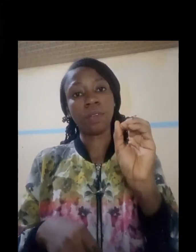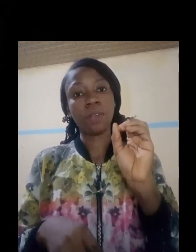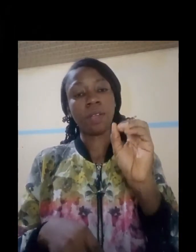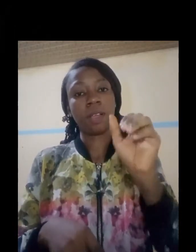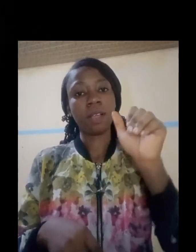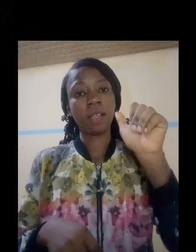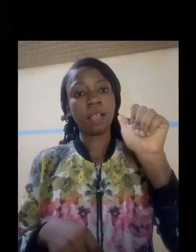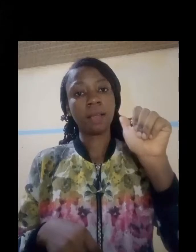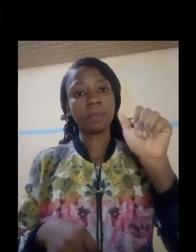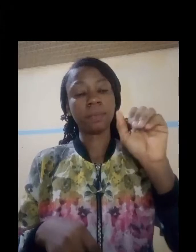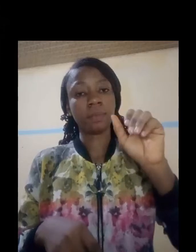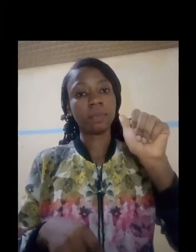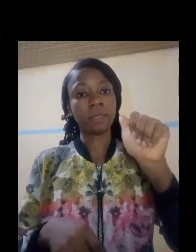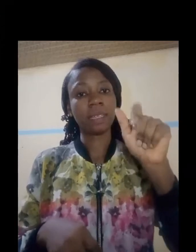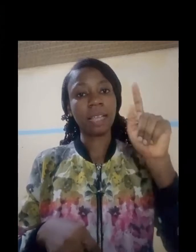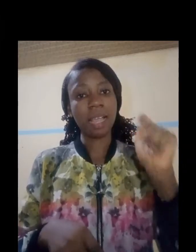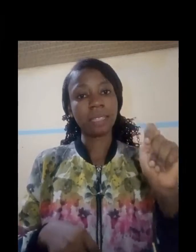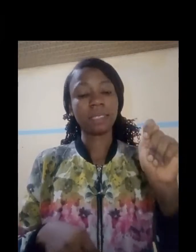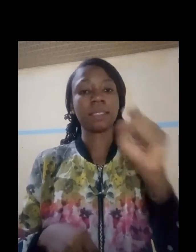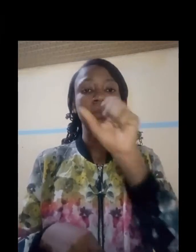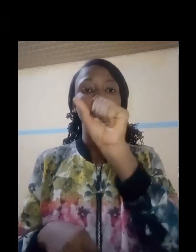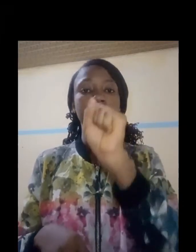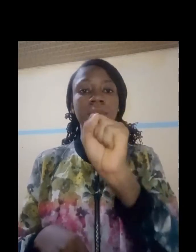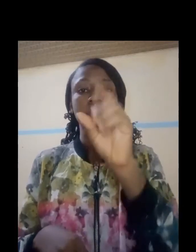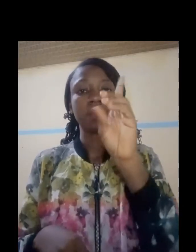info@sdeli.org. Write us on